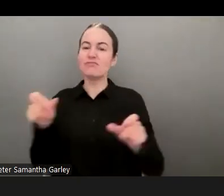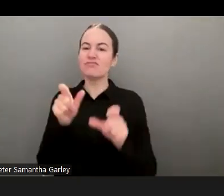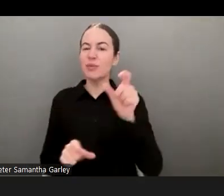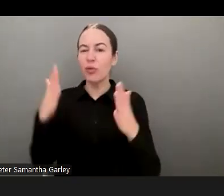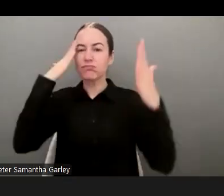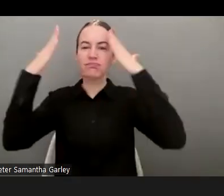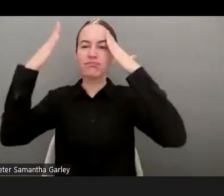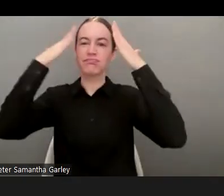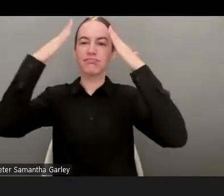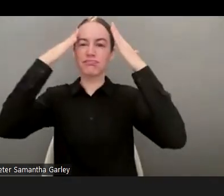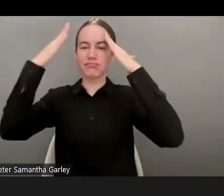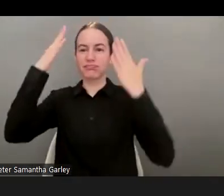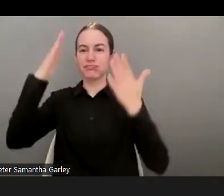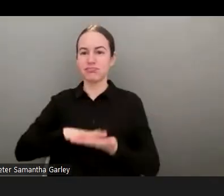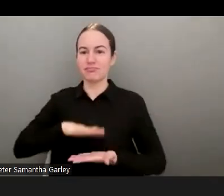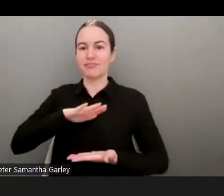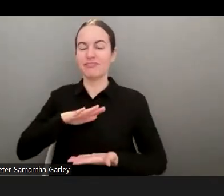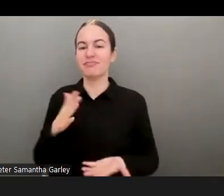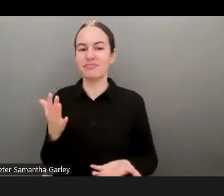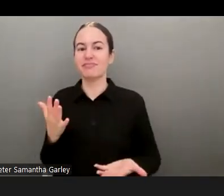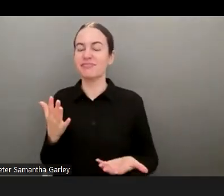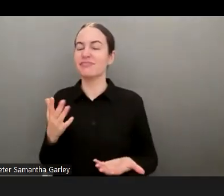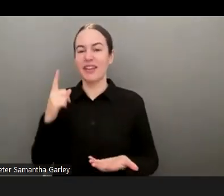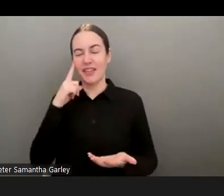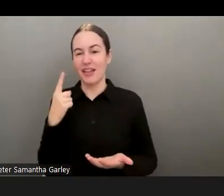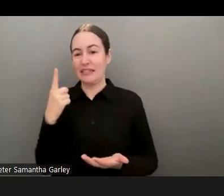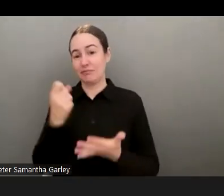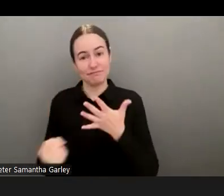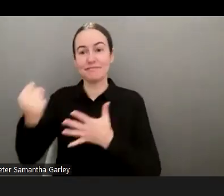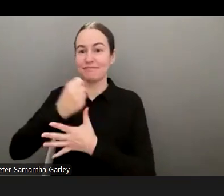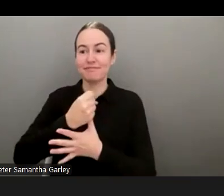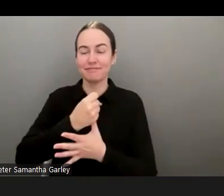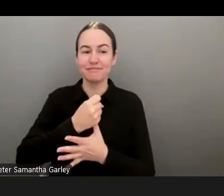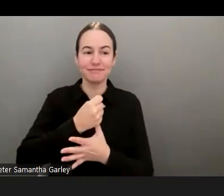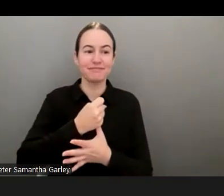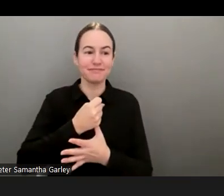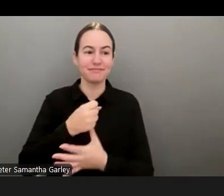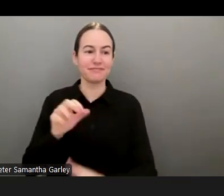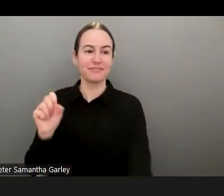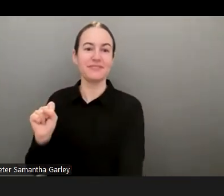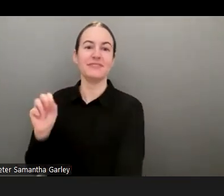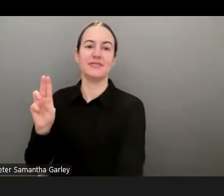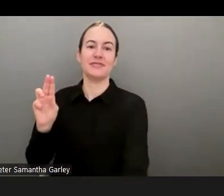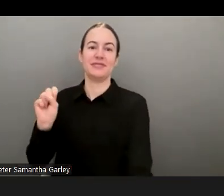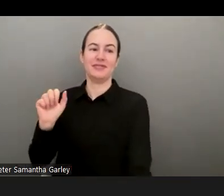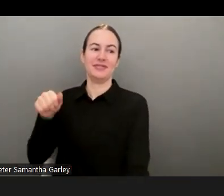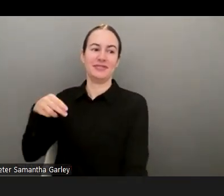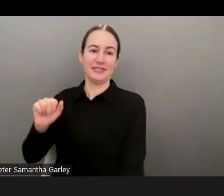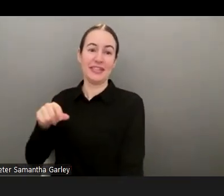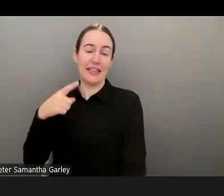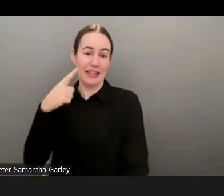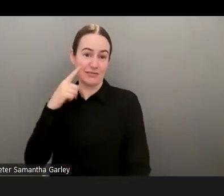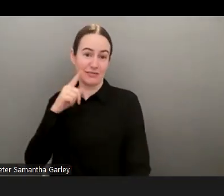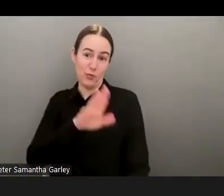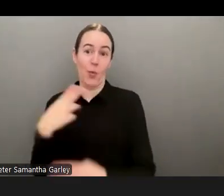what they have to do is the main thing. Yeah, but that's kind of partly on you, I think, to make sure that